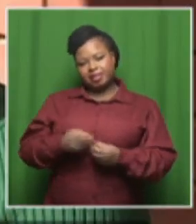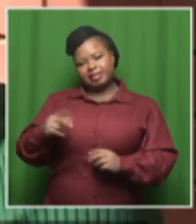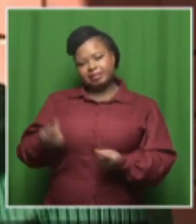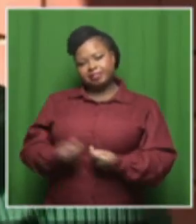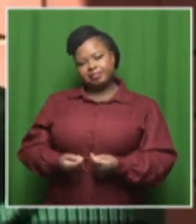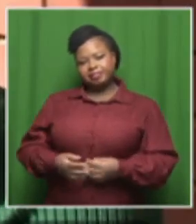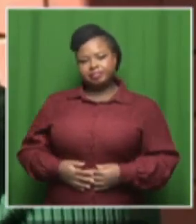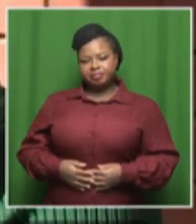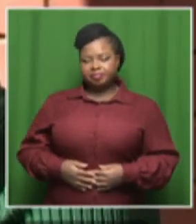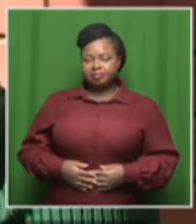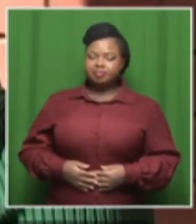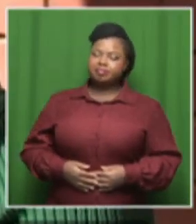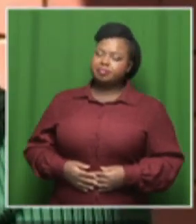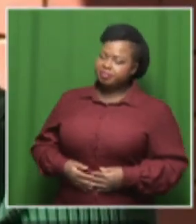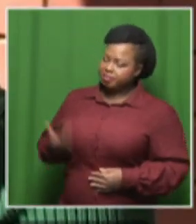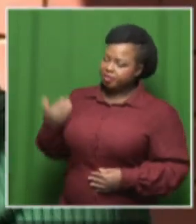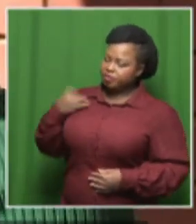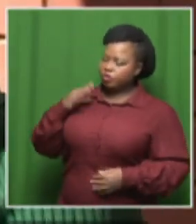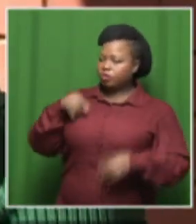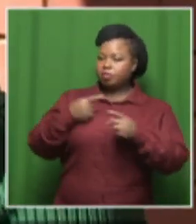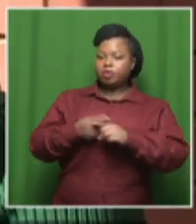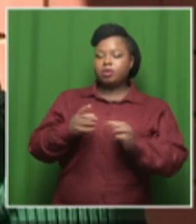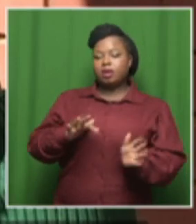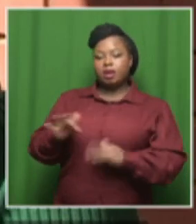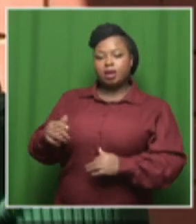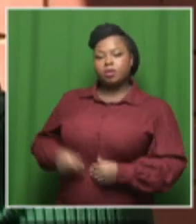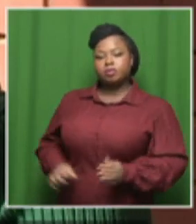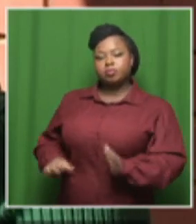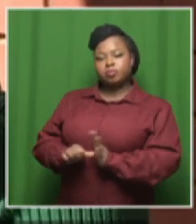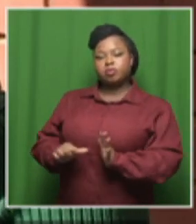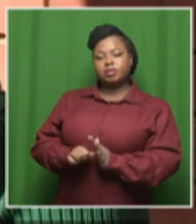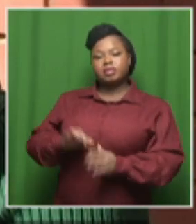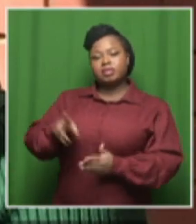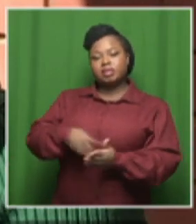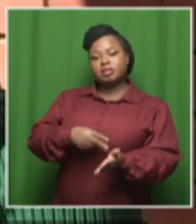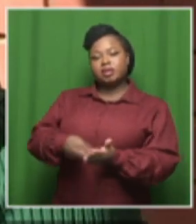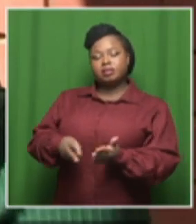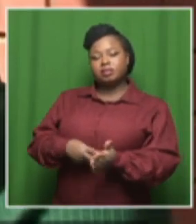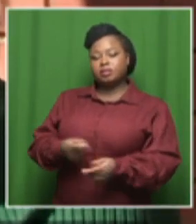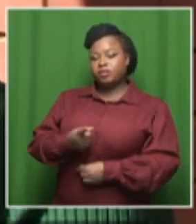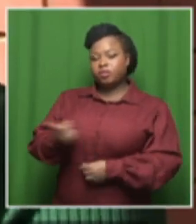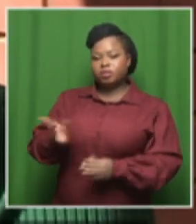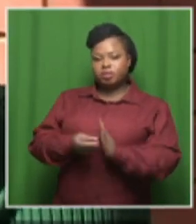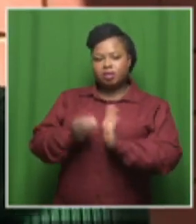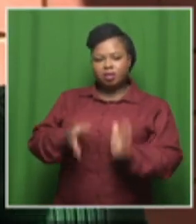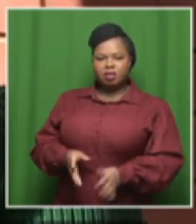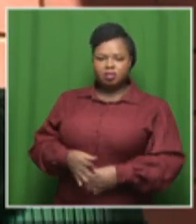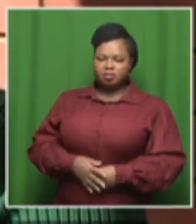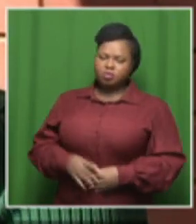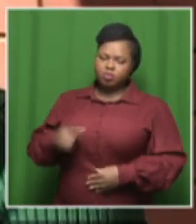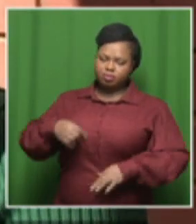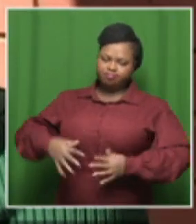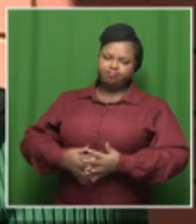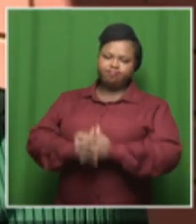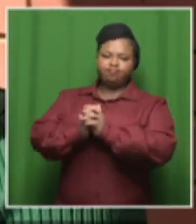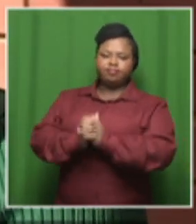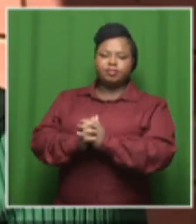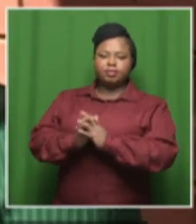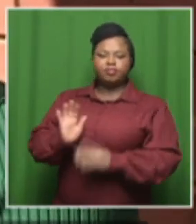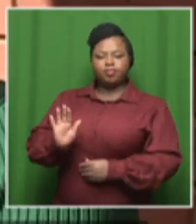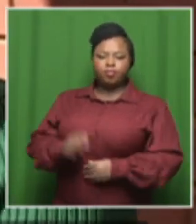team. Jade, you spoke about how significant dance is for a lot of these learners. It has the ability to unite them.